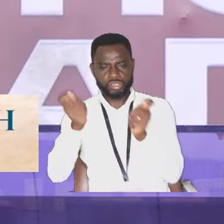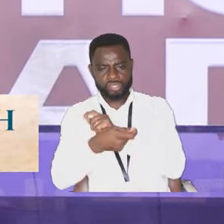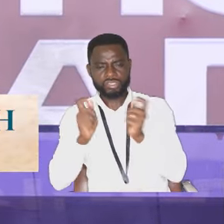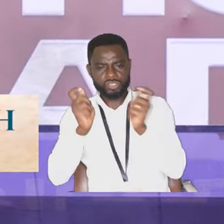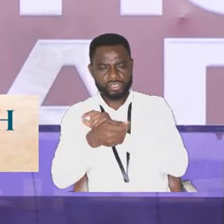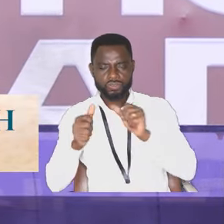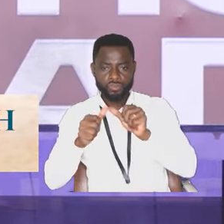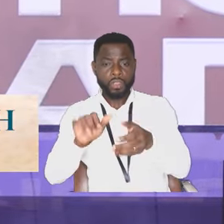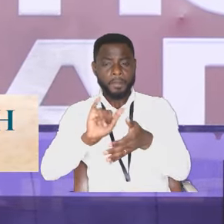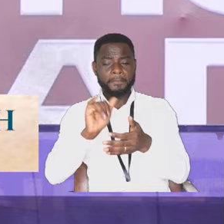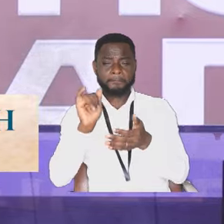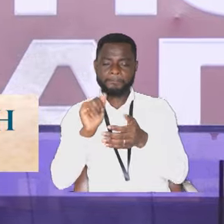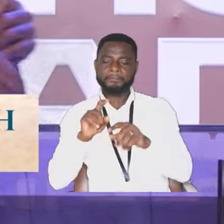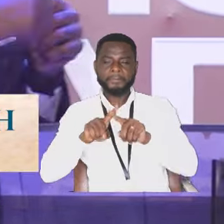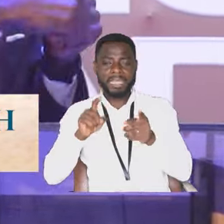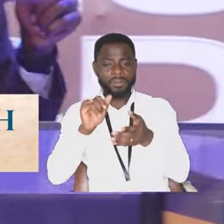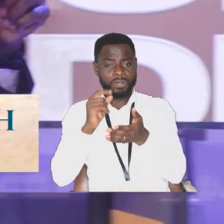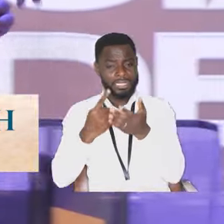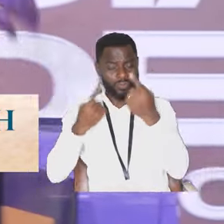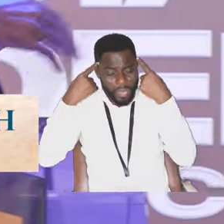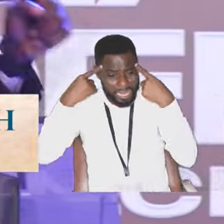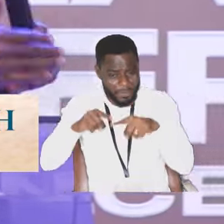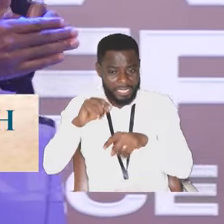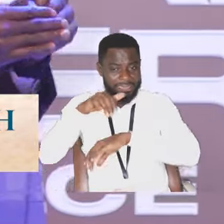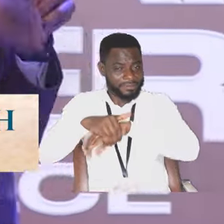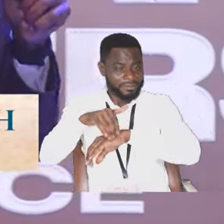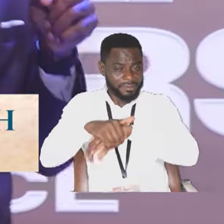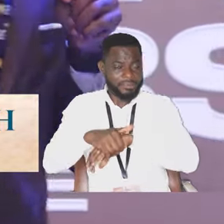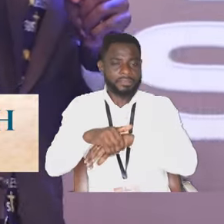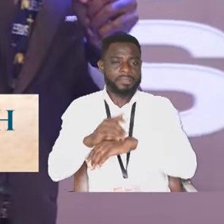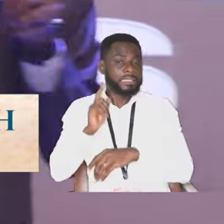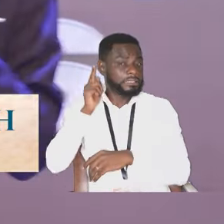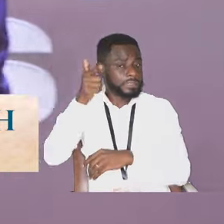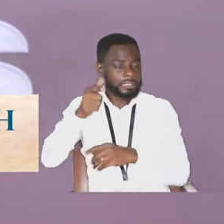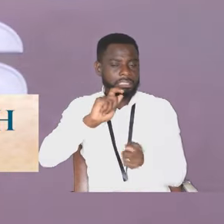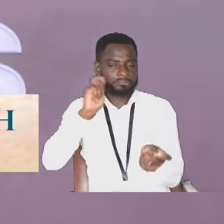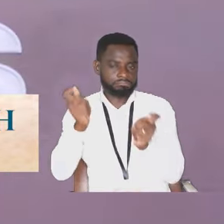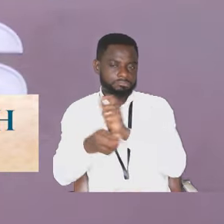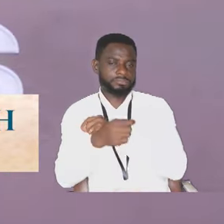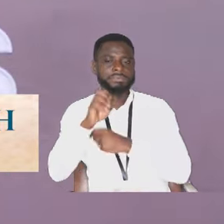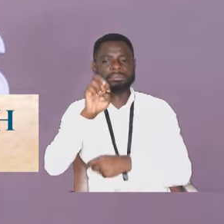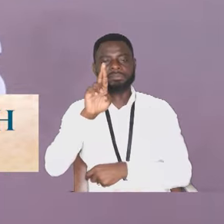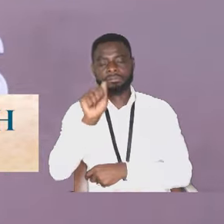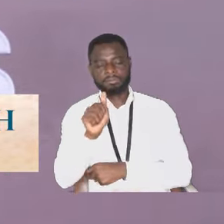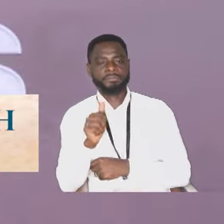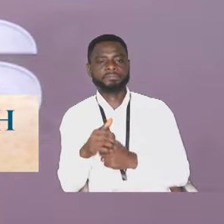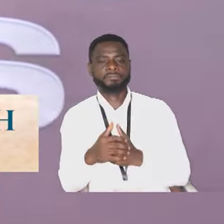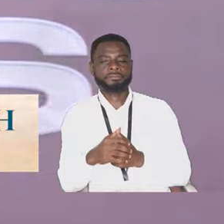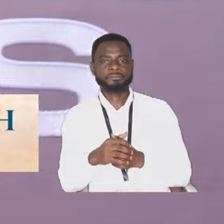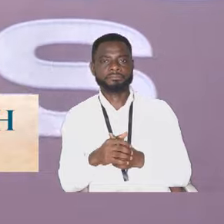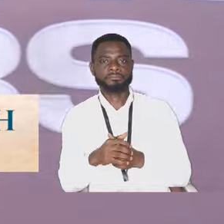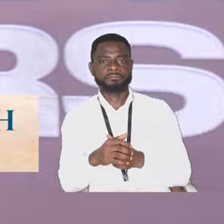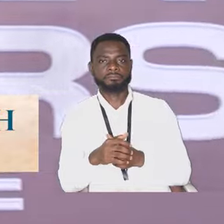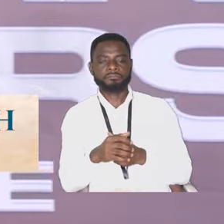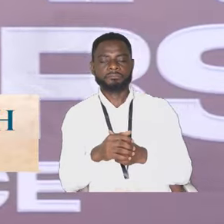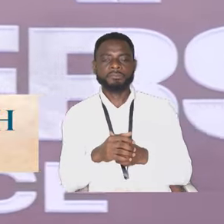one that occurred in Britain was the Reformation era. Then, the